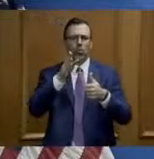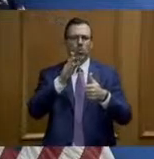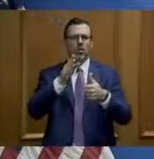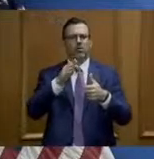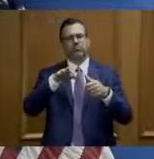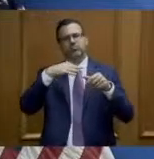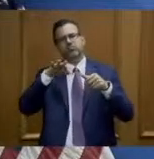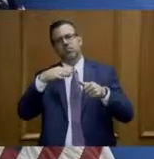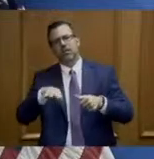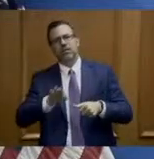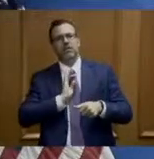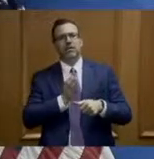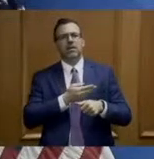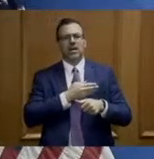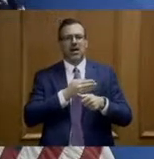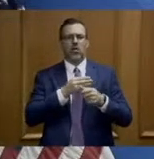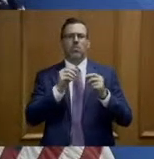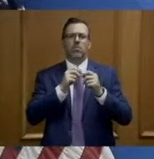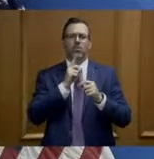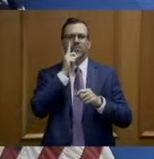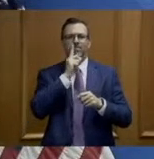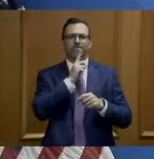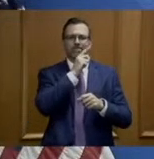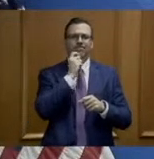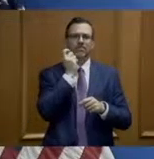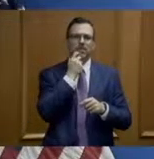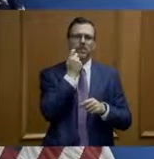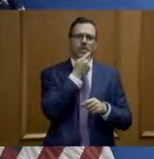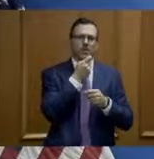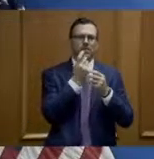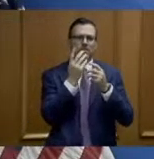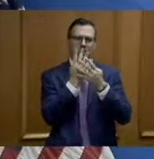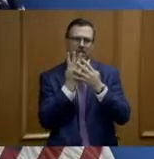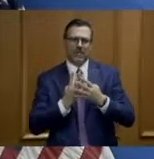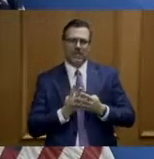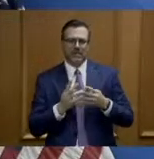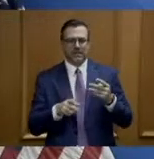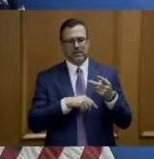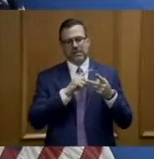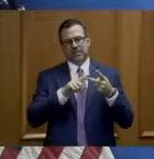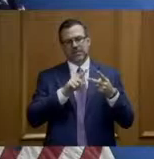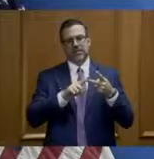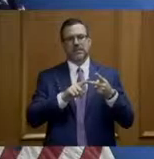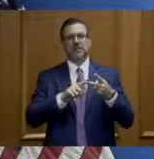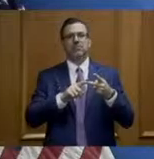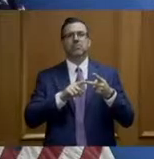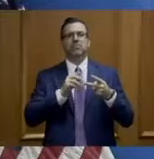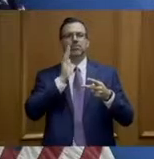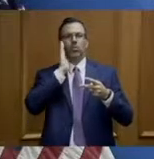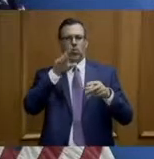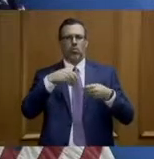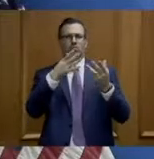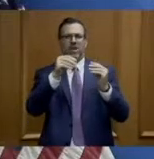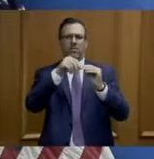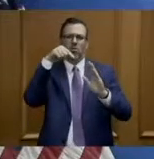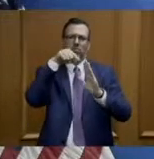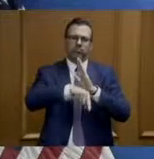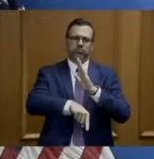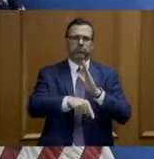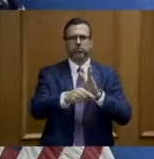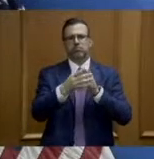expanding our aggressive testing efforts, as well as the next round of guidance that Tennessee businesses can expect to receive.